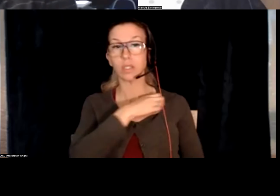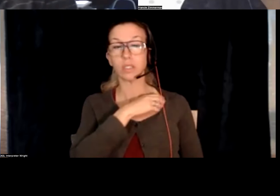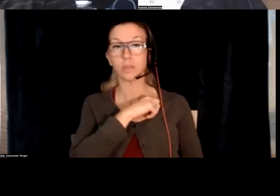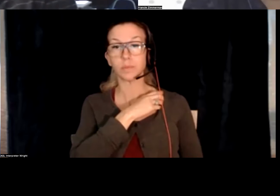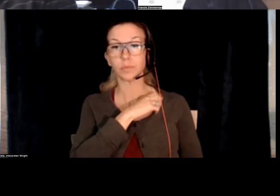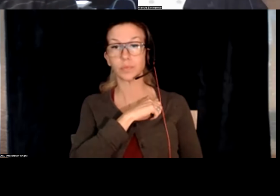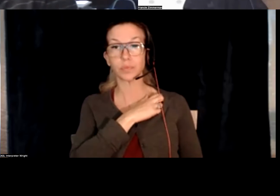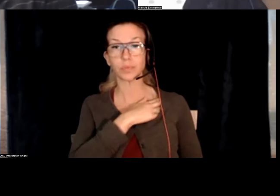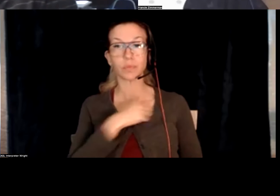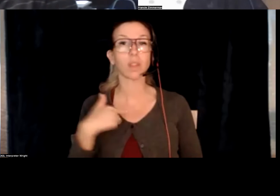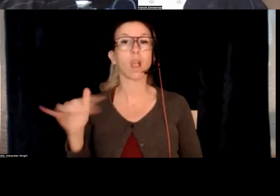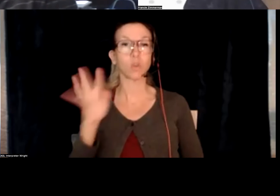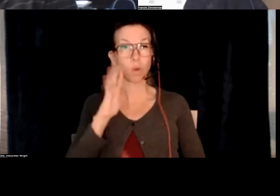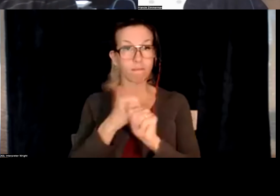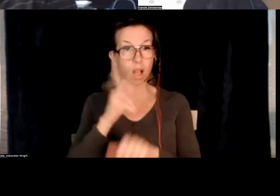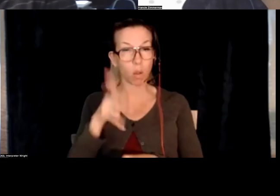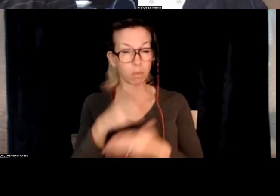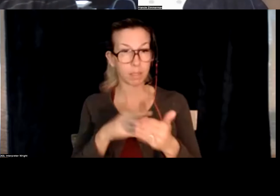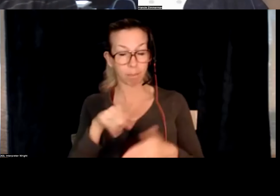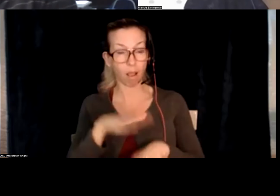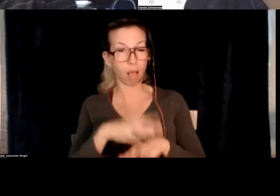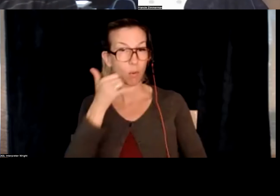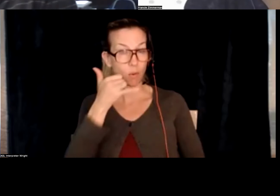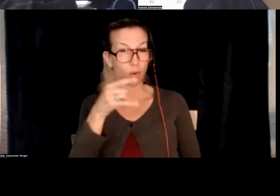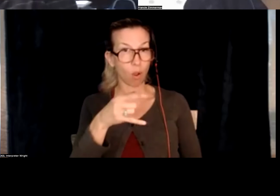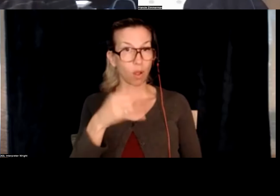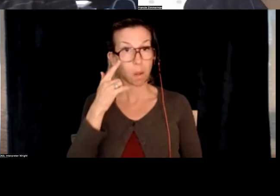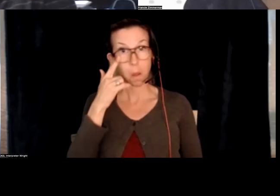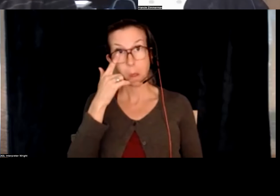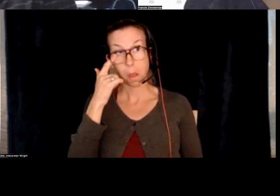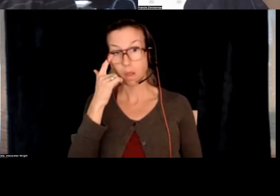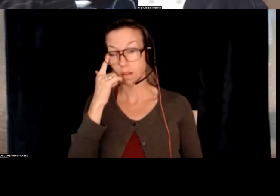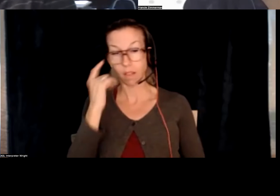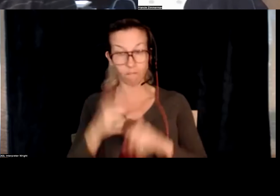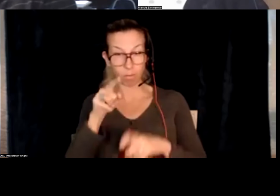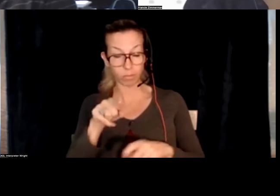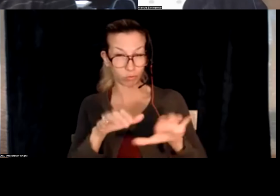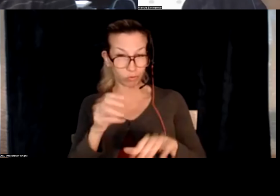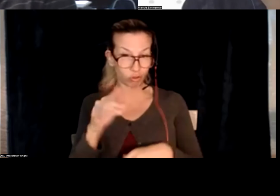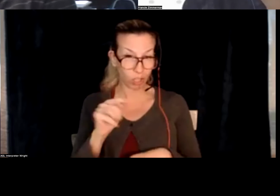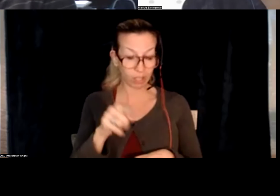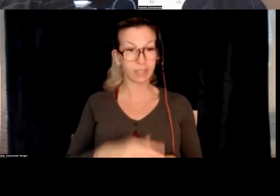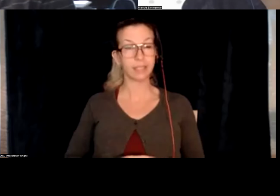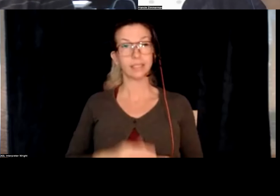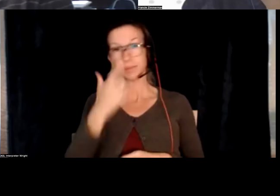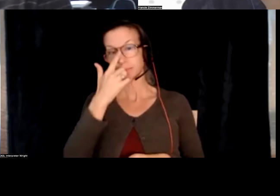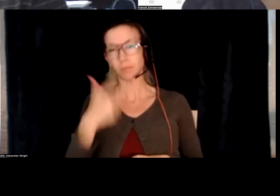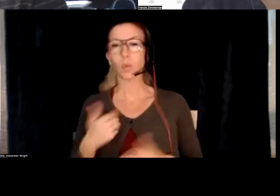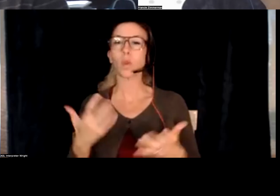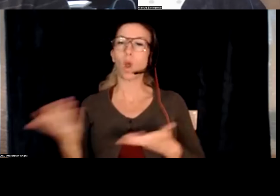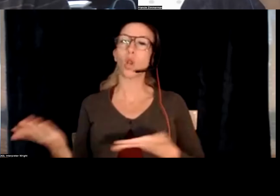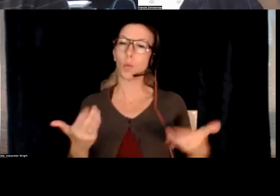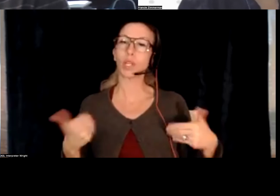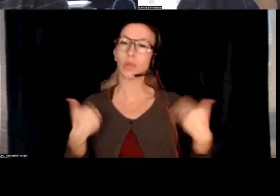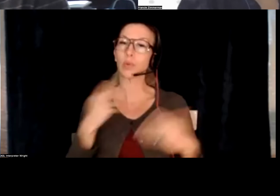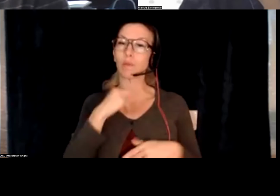folks on the call from just from what I'm hearing from folks. So because we really want to bring the youth voice to the table, and we